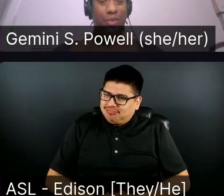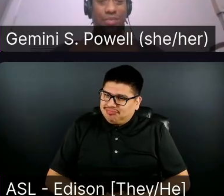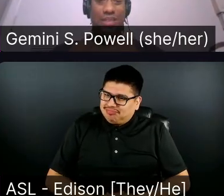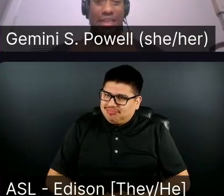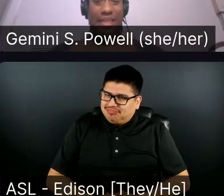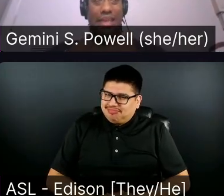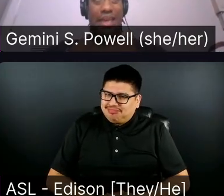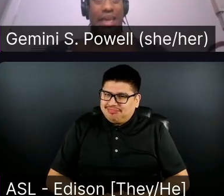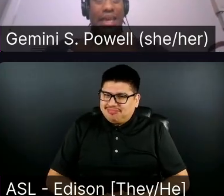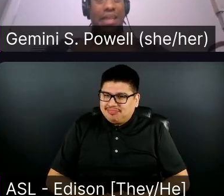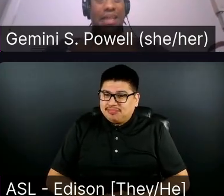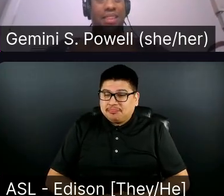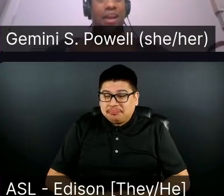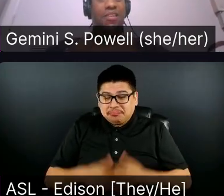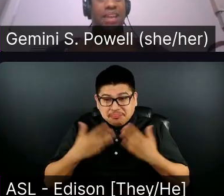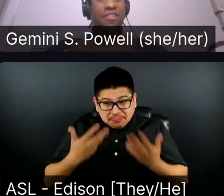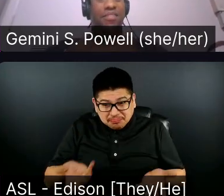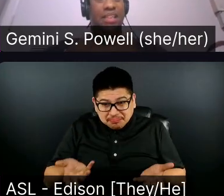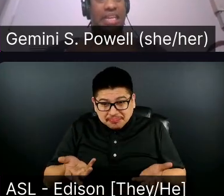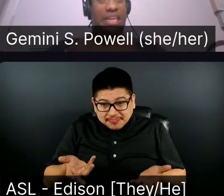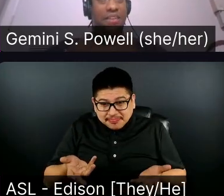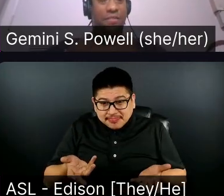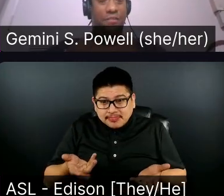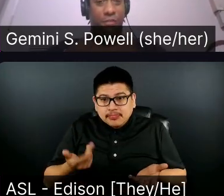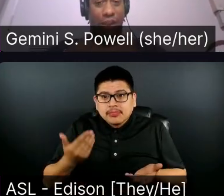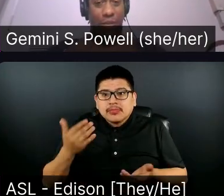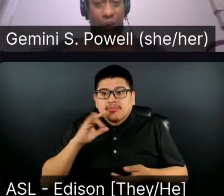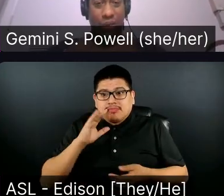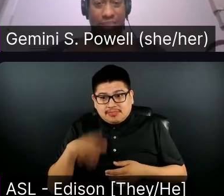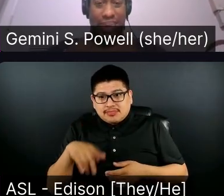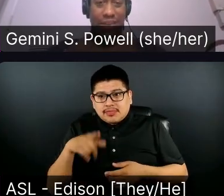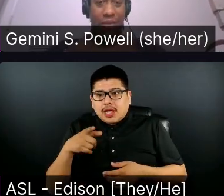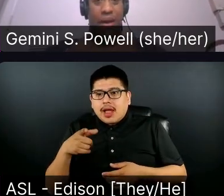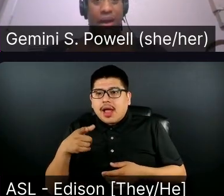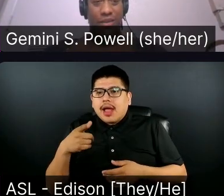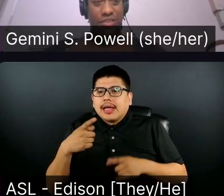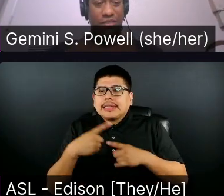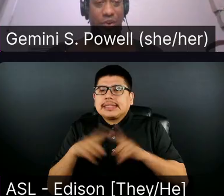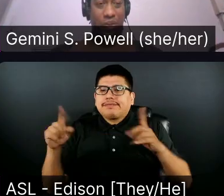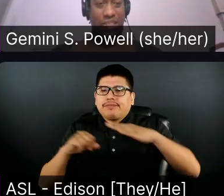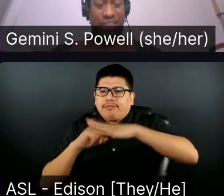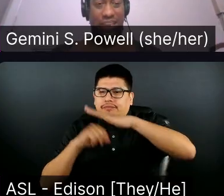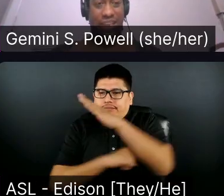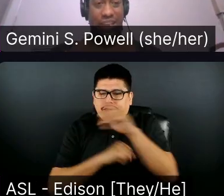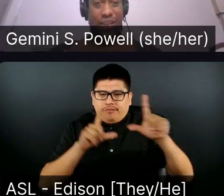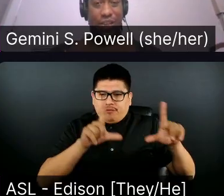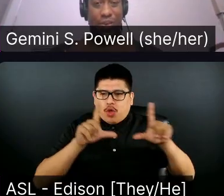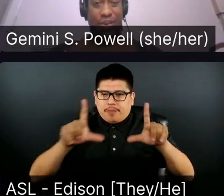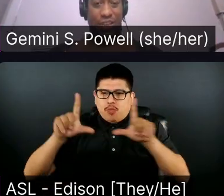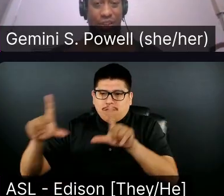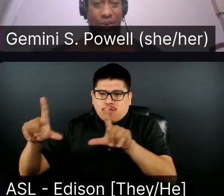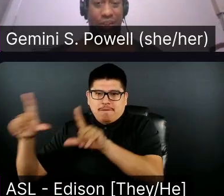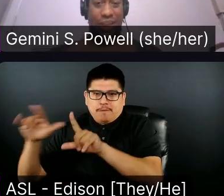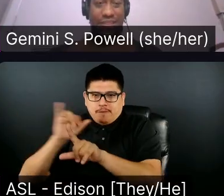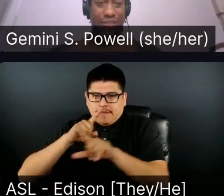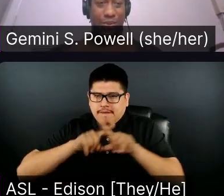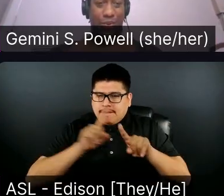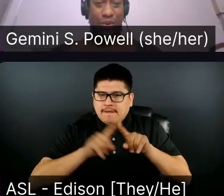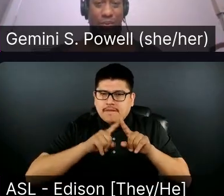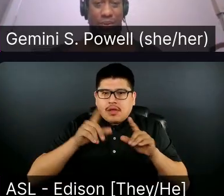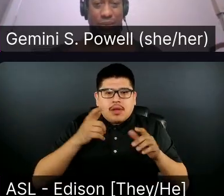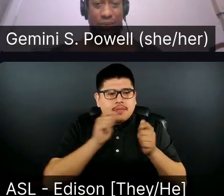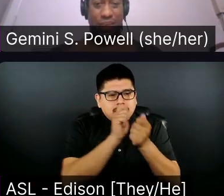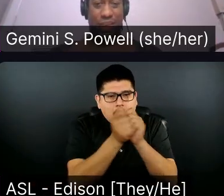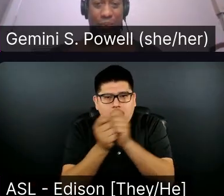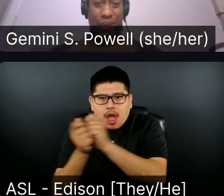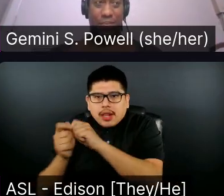You know, there are definitely different frameworks and models, of course, that you can utilize